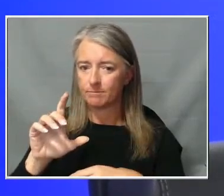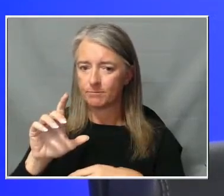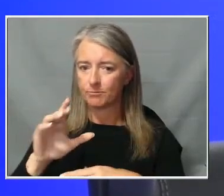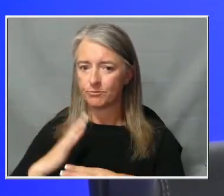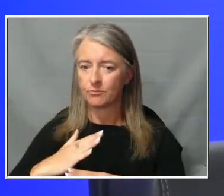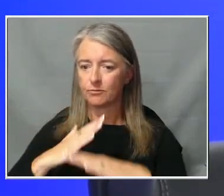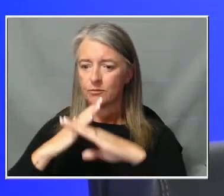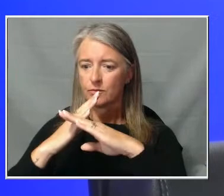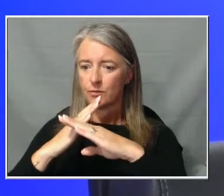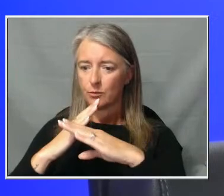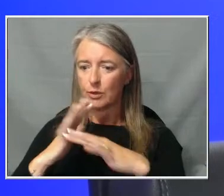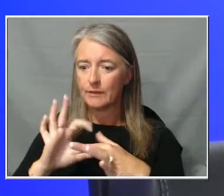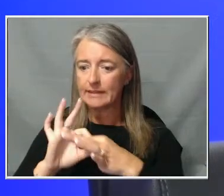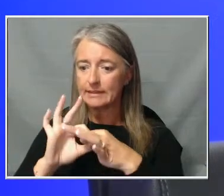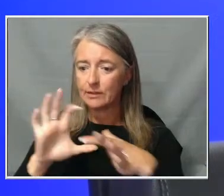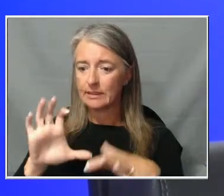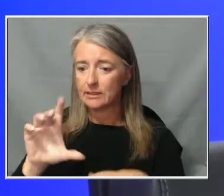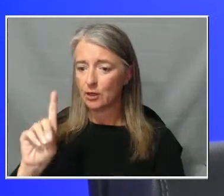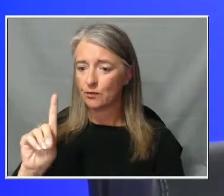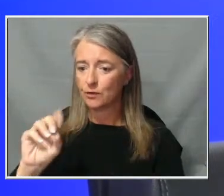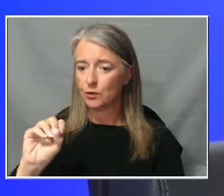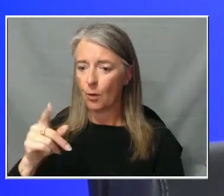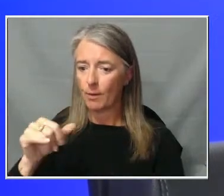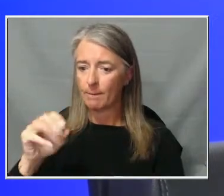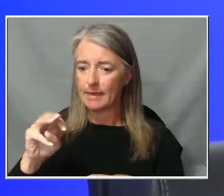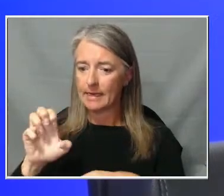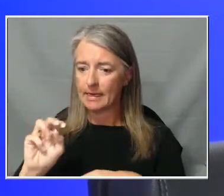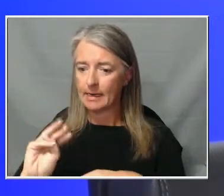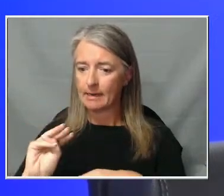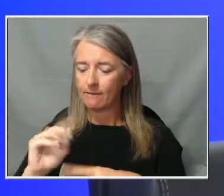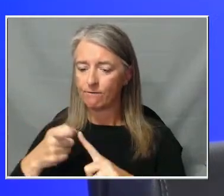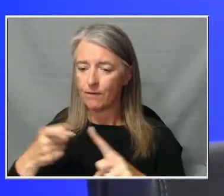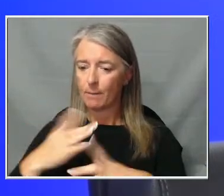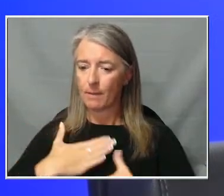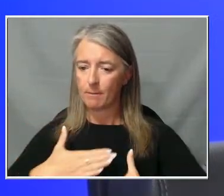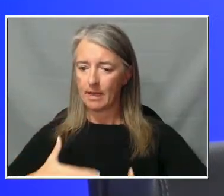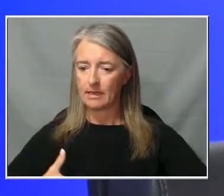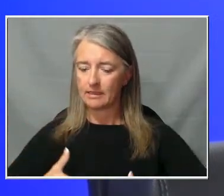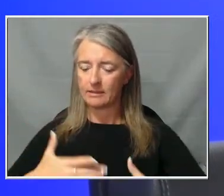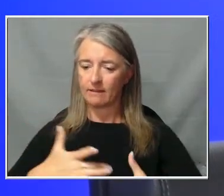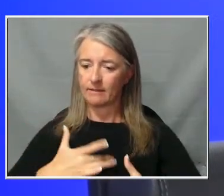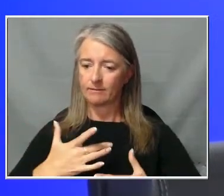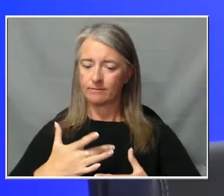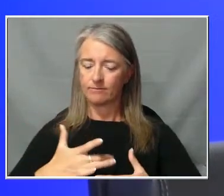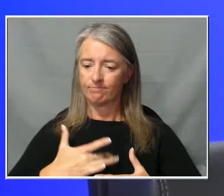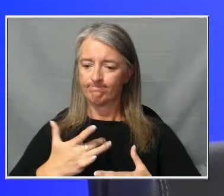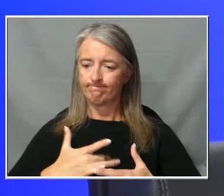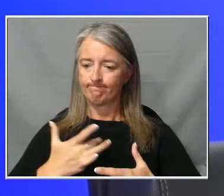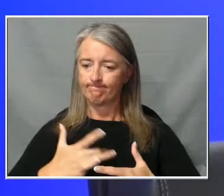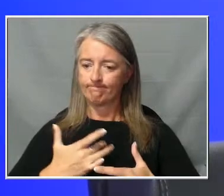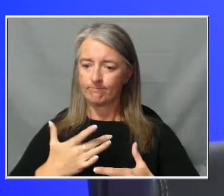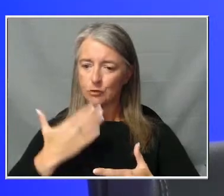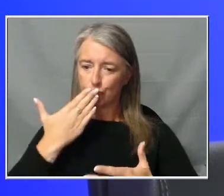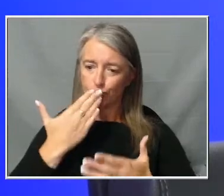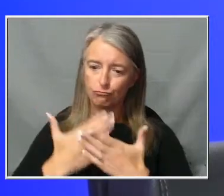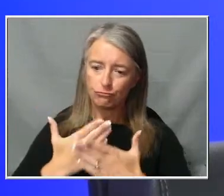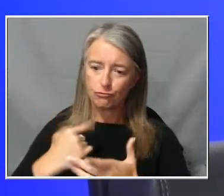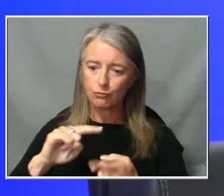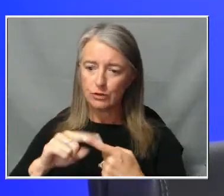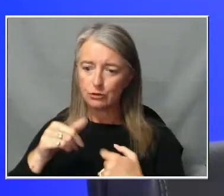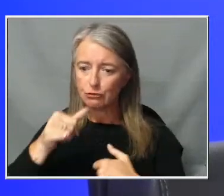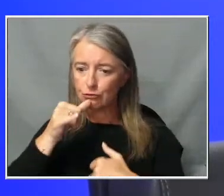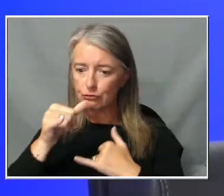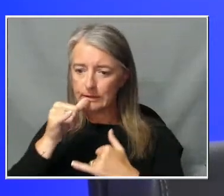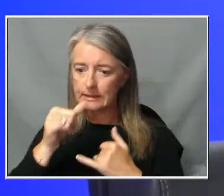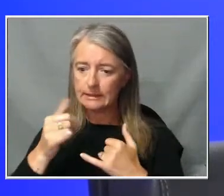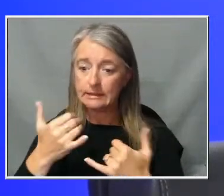of dopamine from the body, and so it takes away that feeling, the feel-good feeling when you drink. So people can still